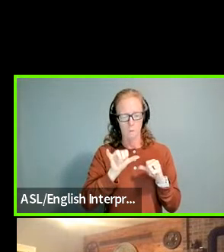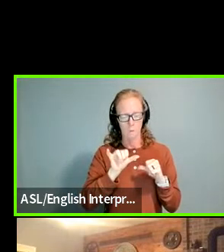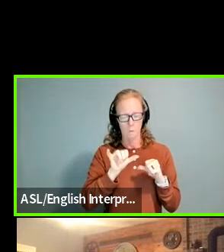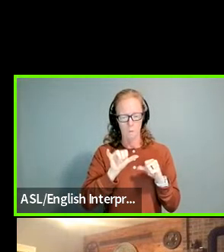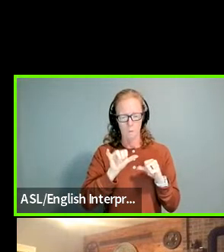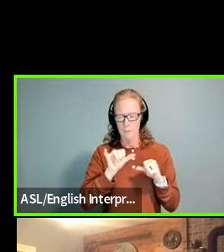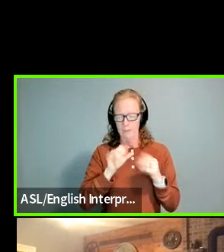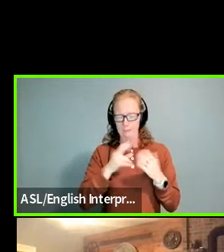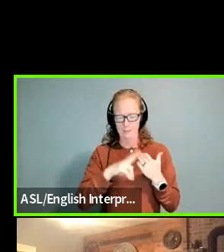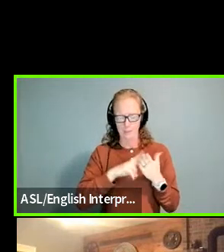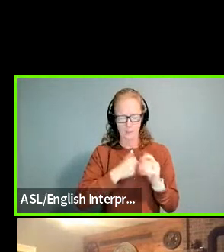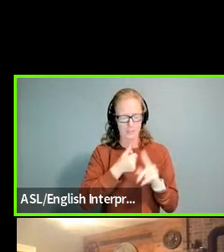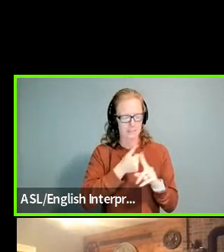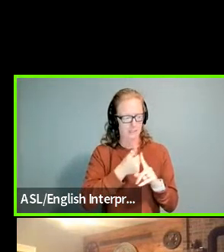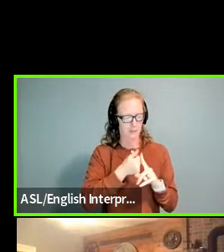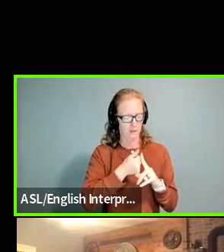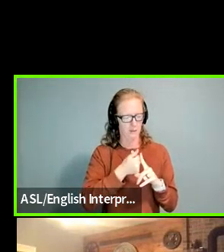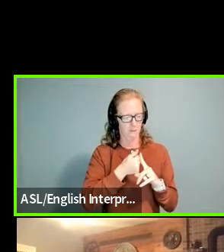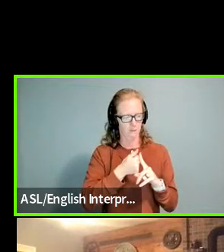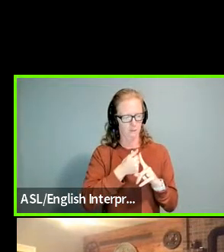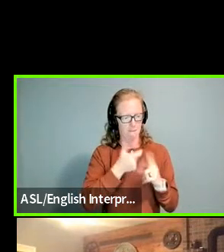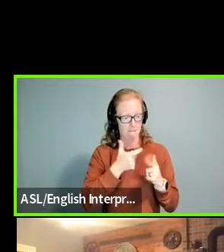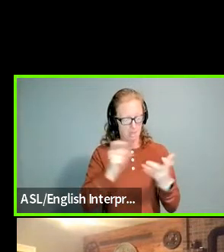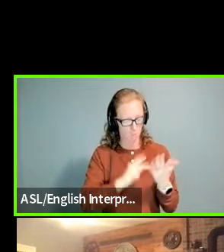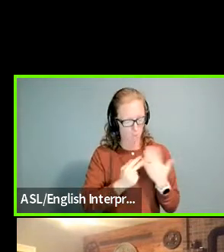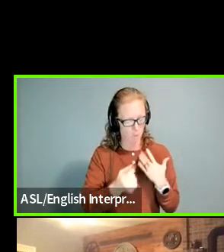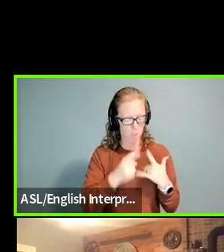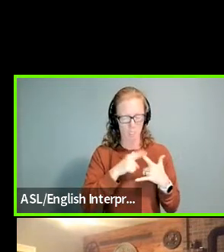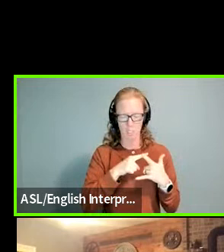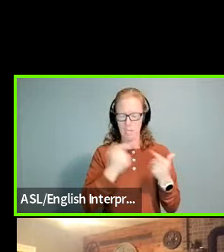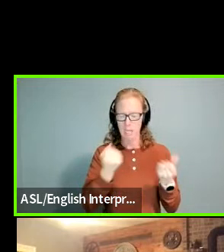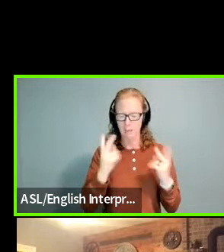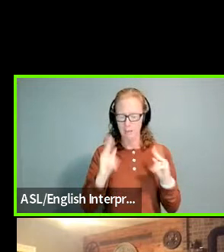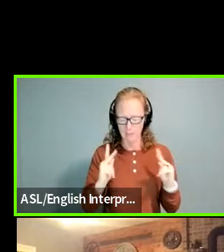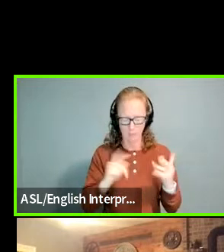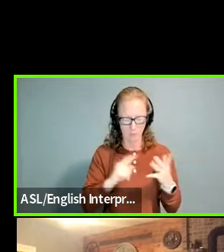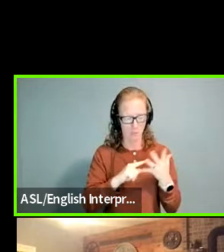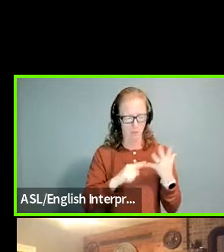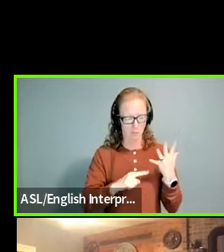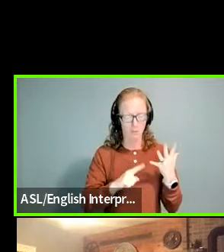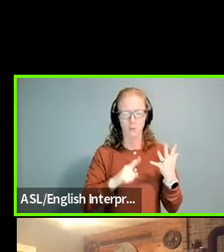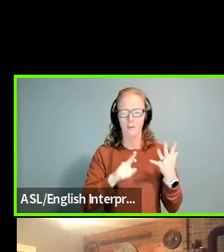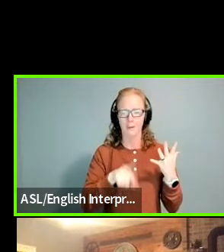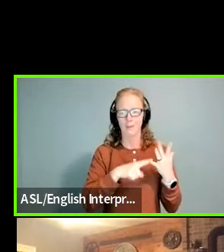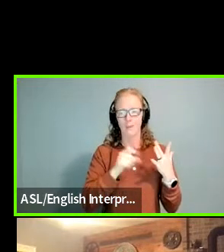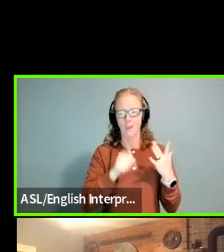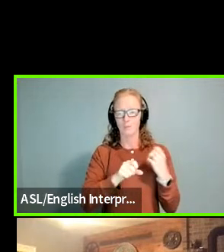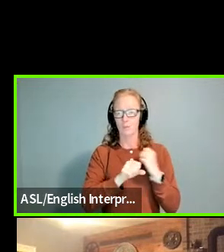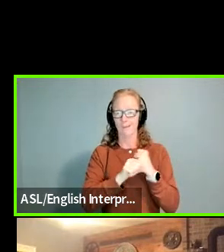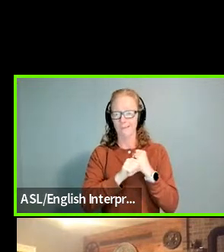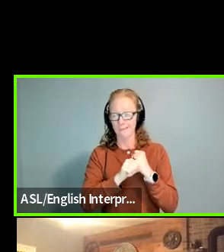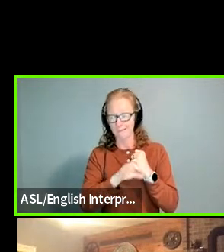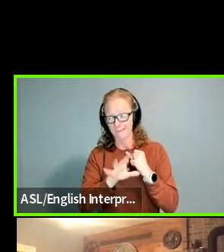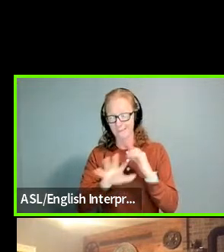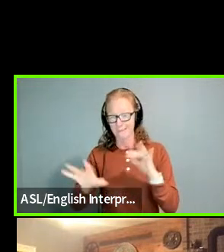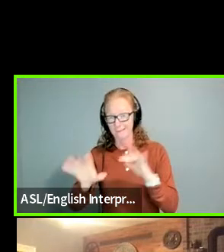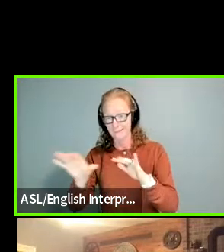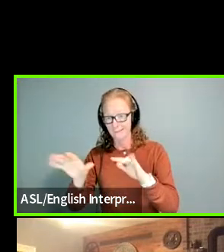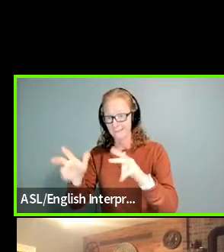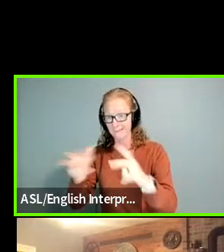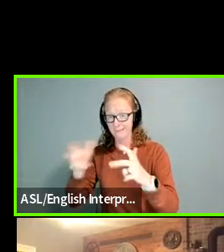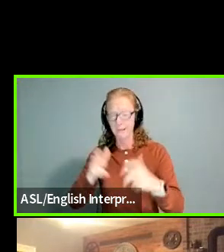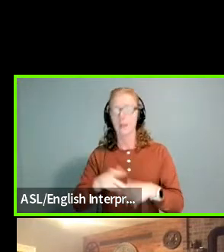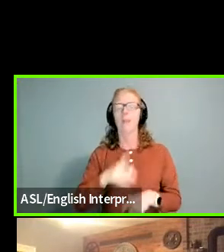the contracts and when going to add with them eventually, advertisement with them, we would eventually be doing. There are some